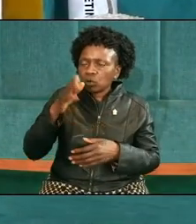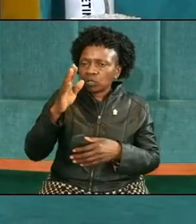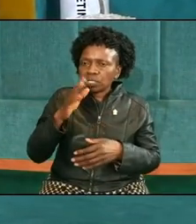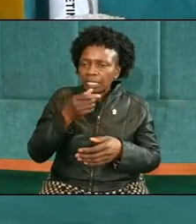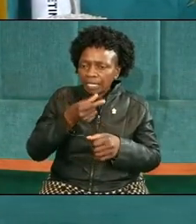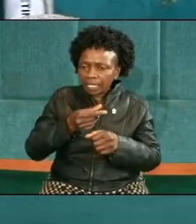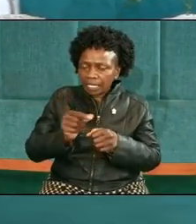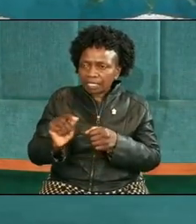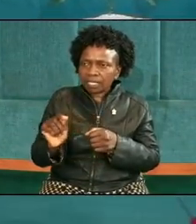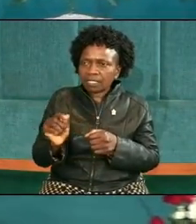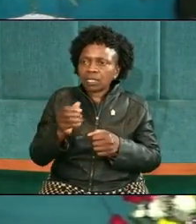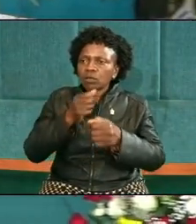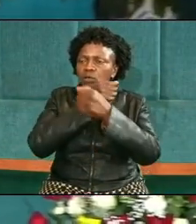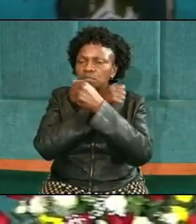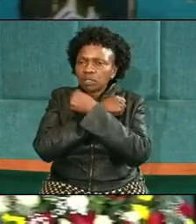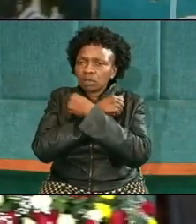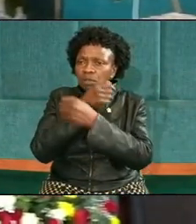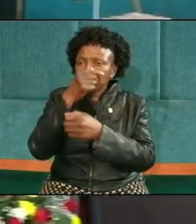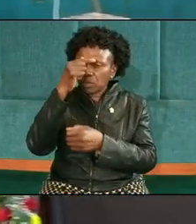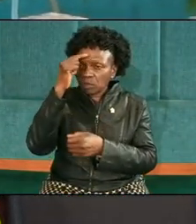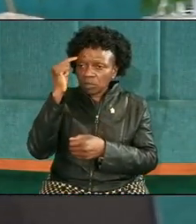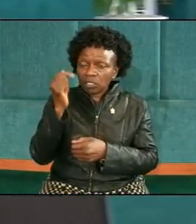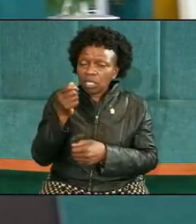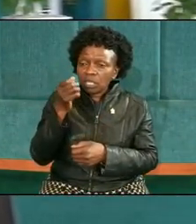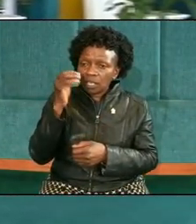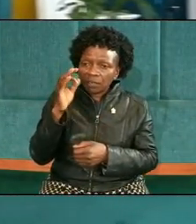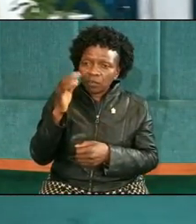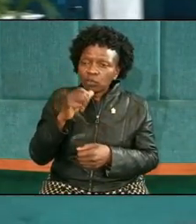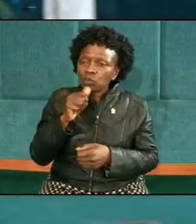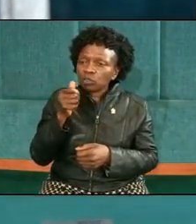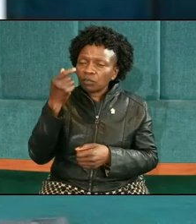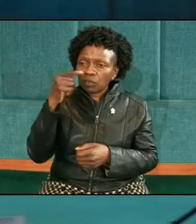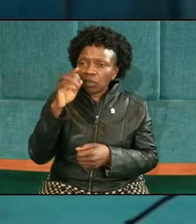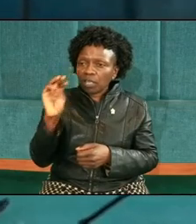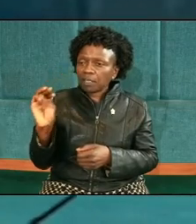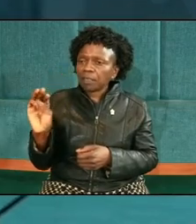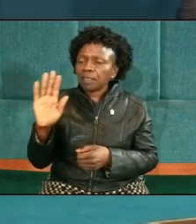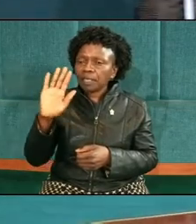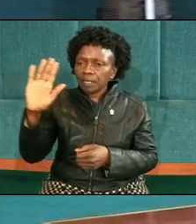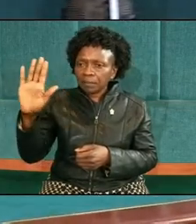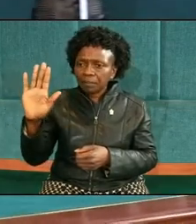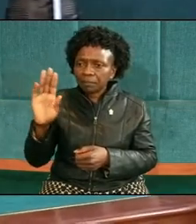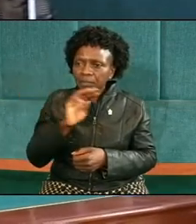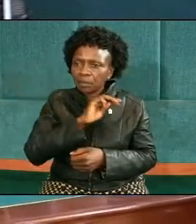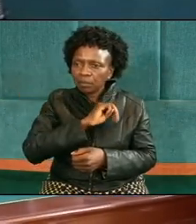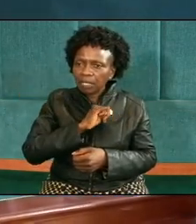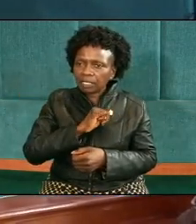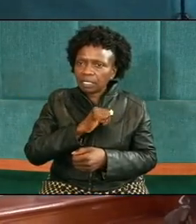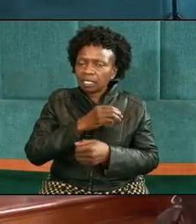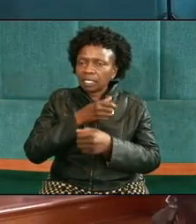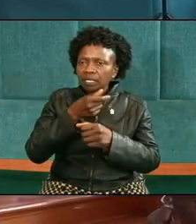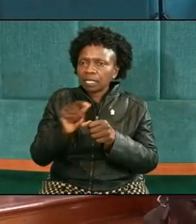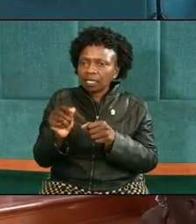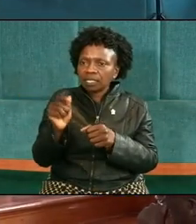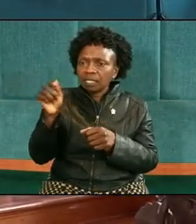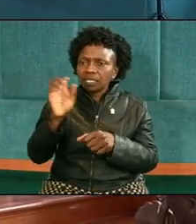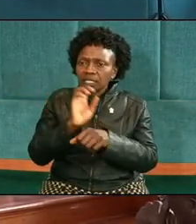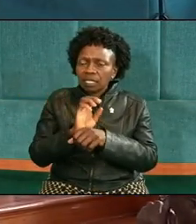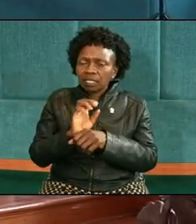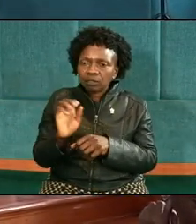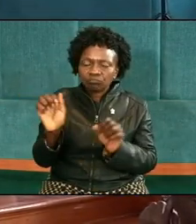and compassionate, because had it not been for his grace and his mercy, this preacher would not be here today. Is the church with